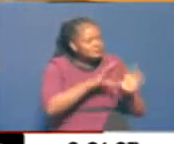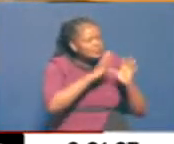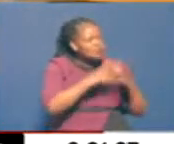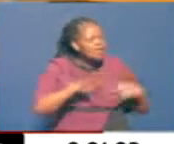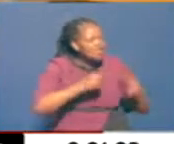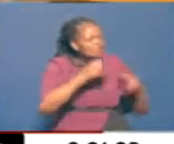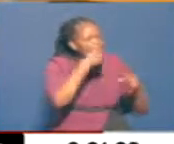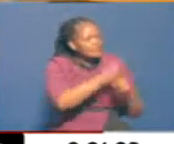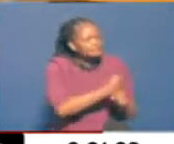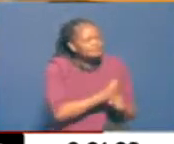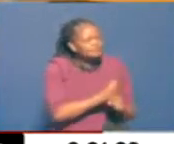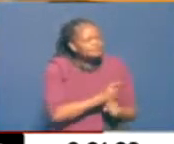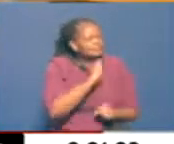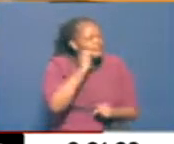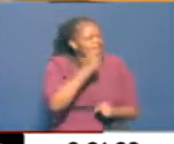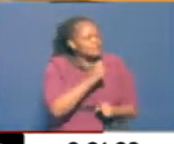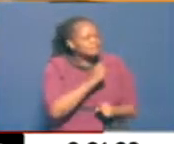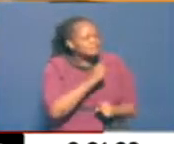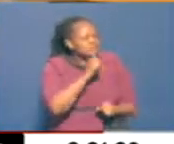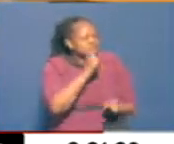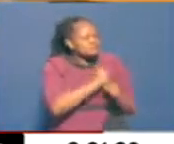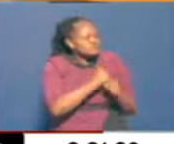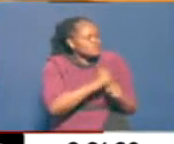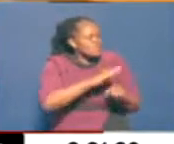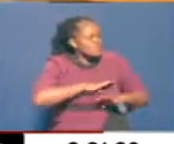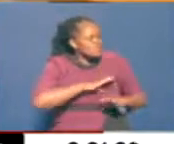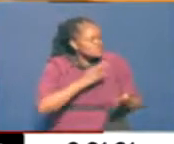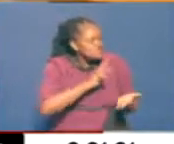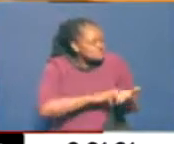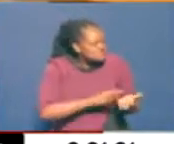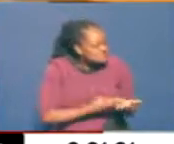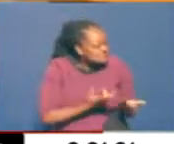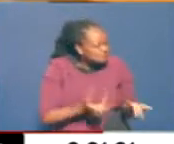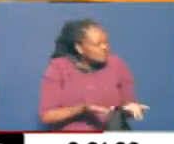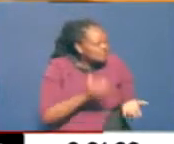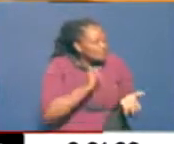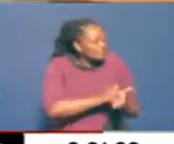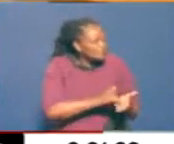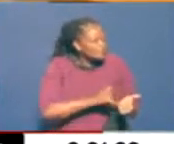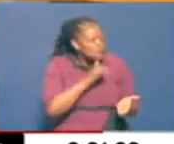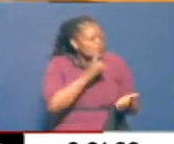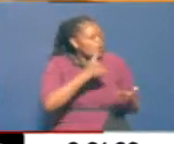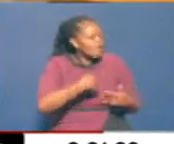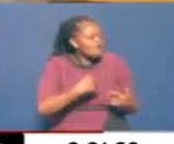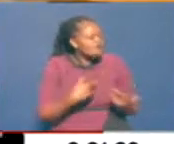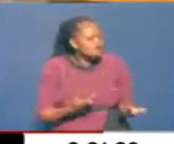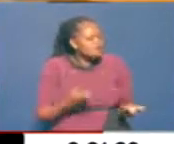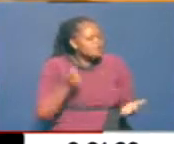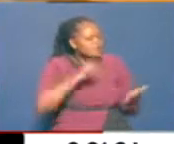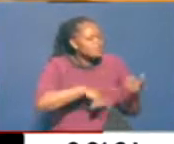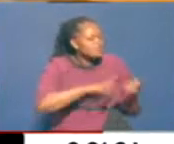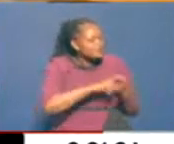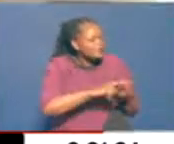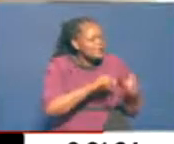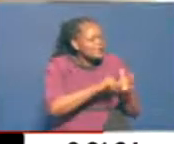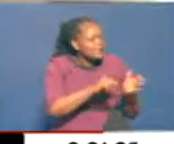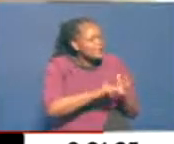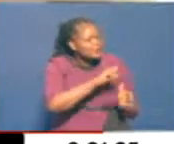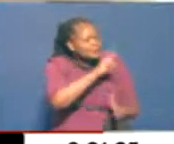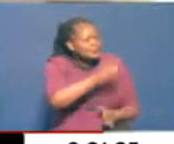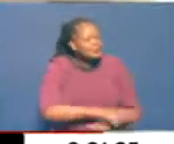it Kenyans who are not doing enough? Is it resources that we do not have? What exactly is the problem? So I must